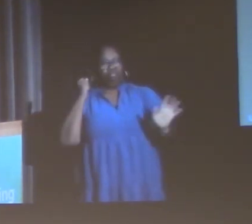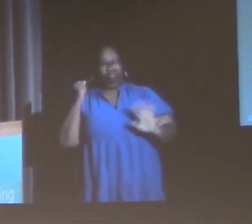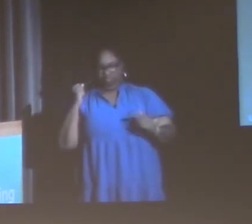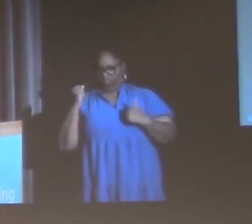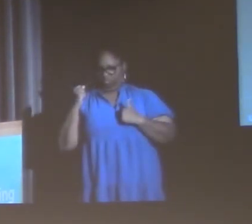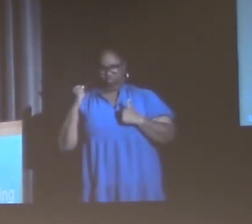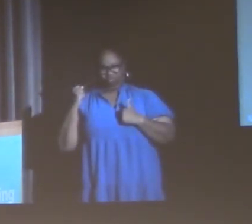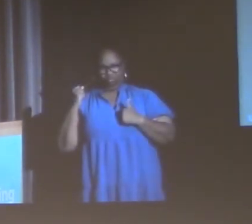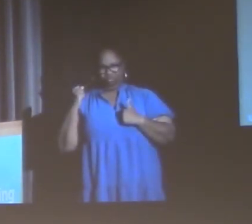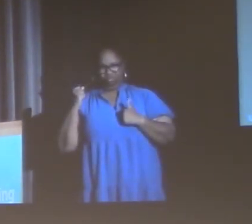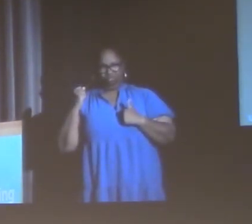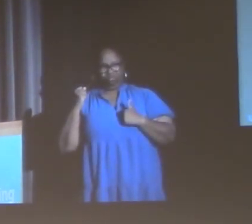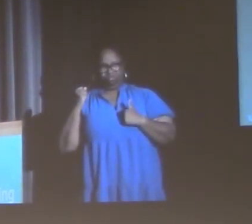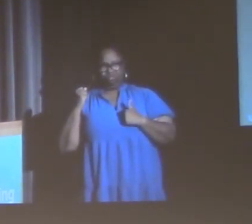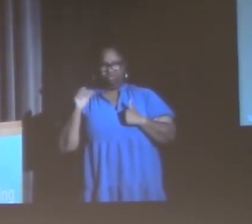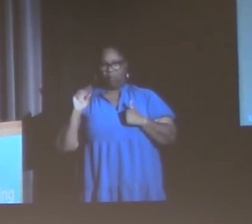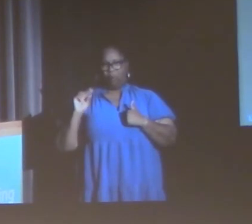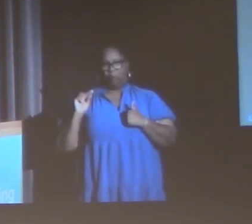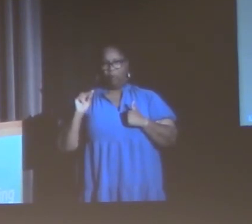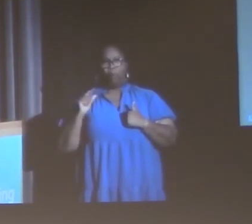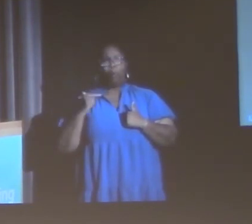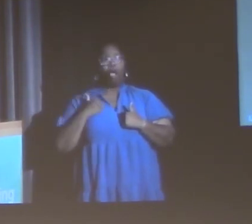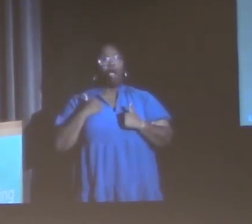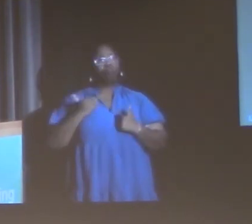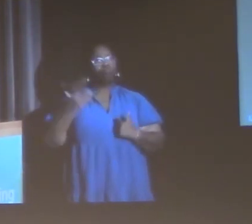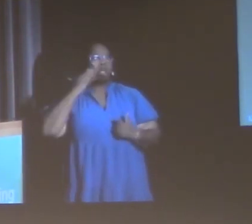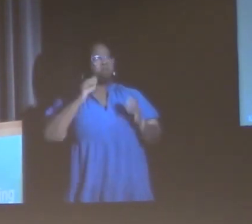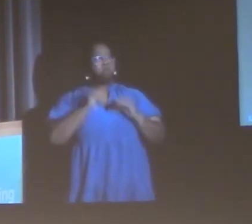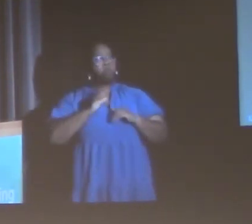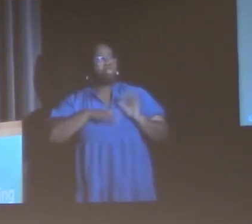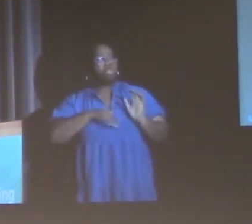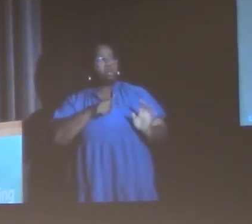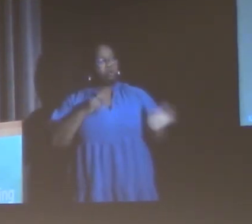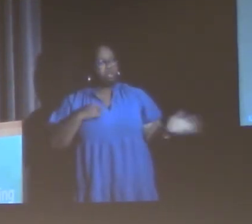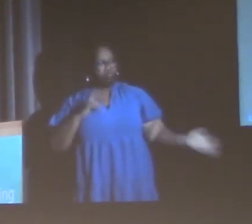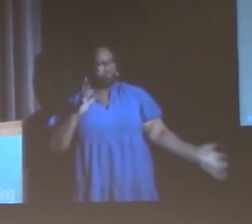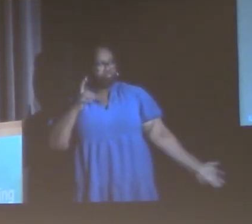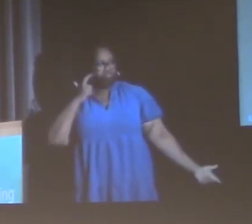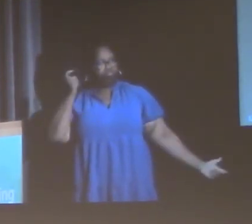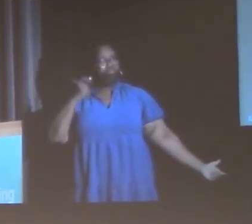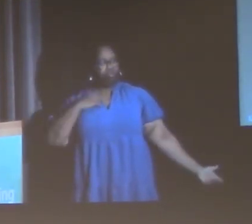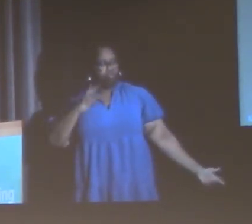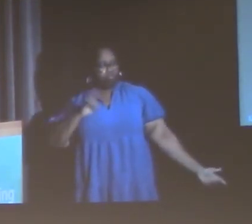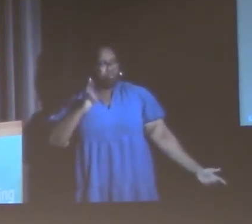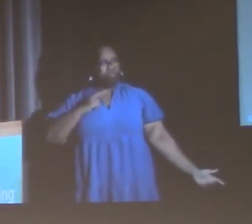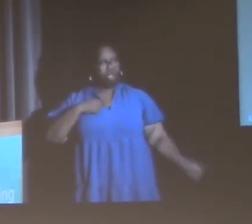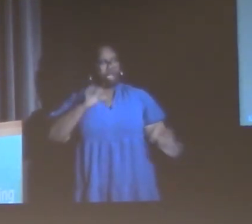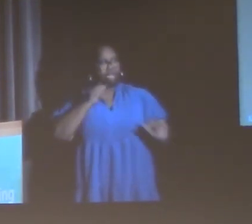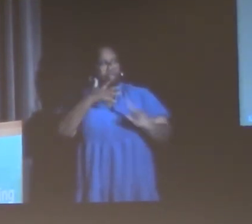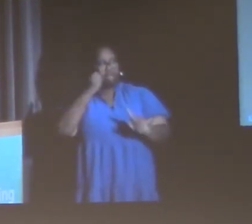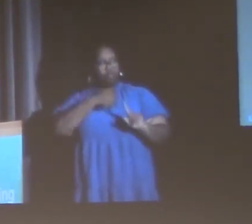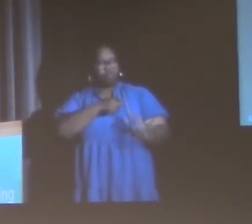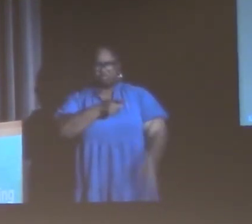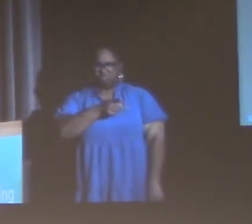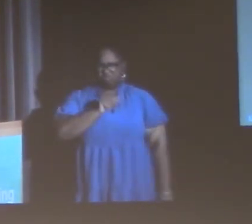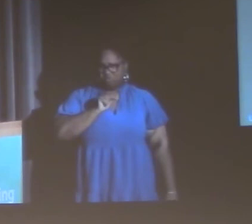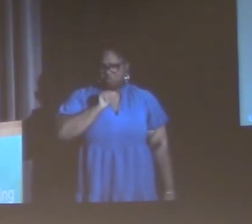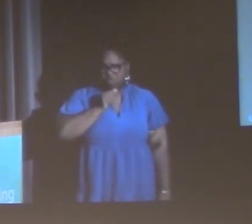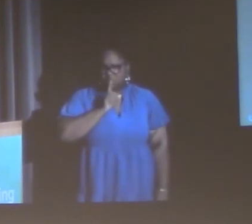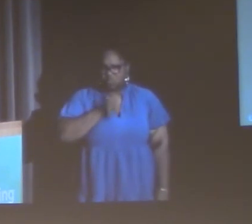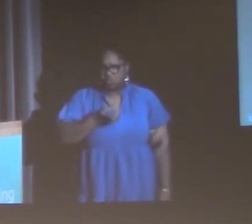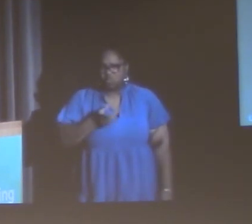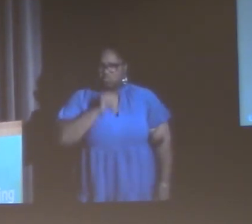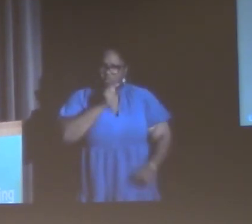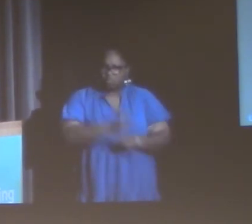come in and say, well, I'm more knowledgeable and more sophisticated and intelligent, so I have a right to take something from you. That's not right.